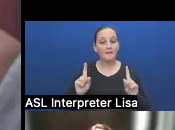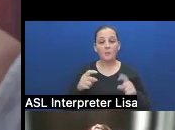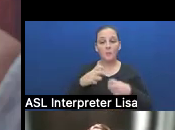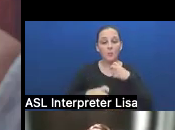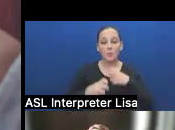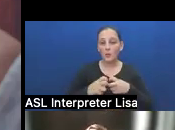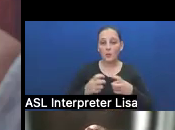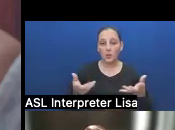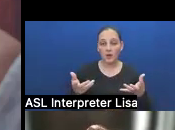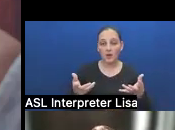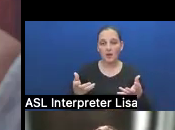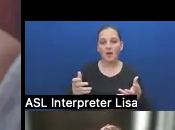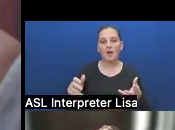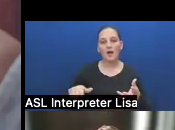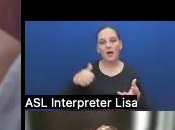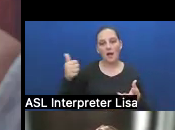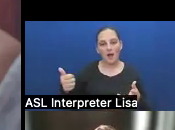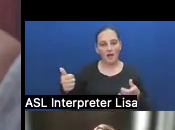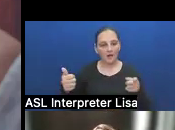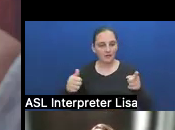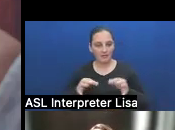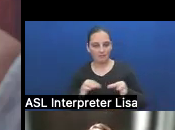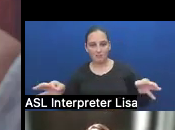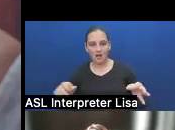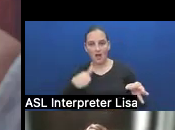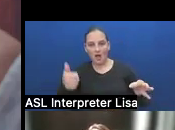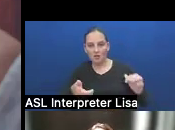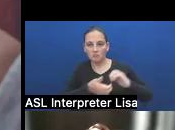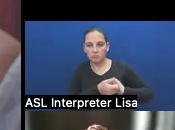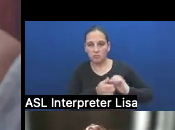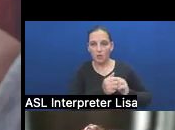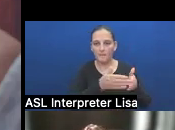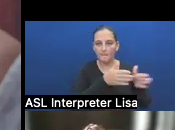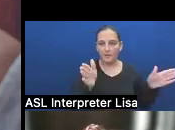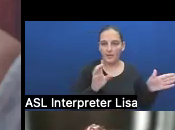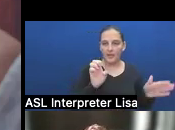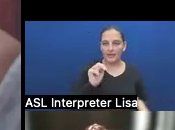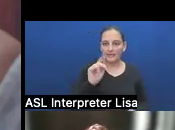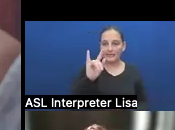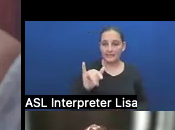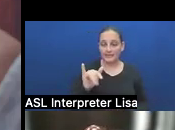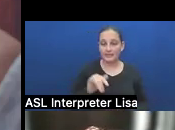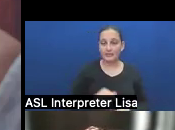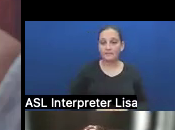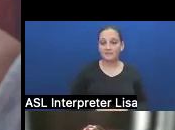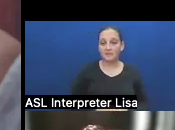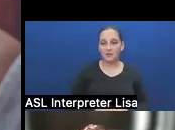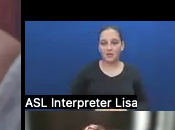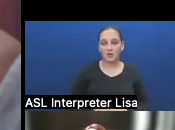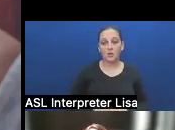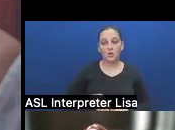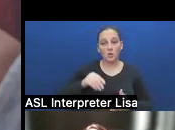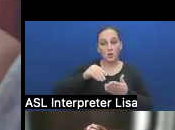is other arrangements with the public entity. And is a student have more of a